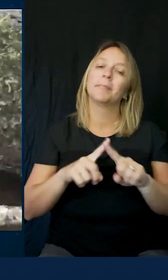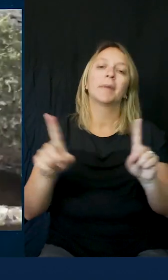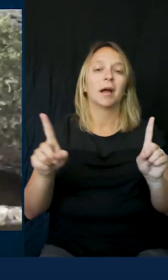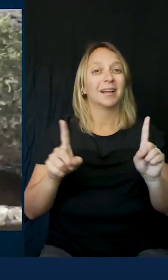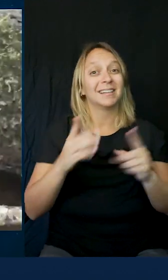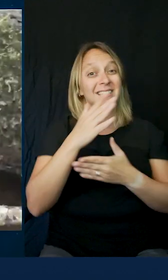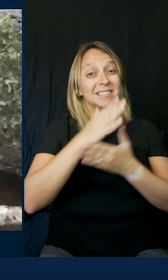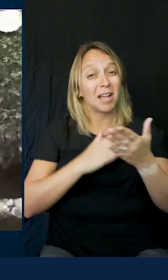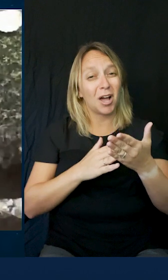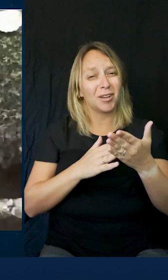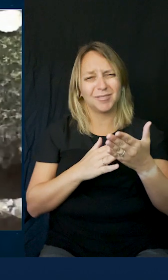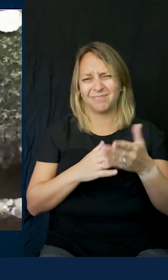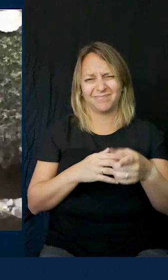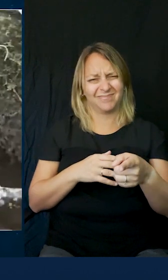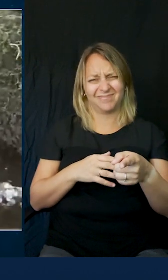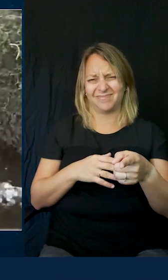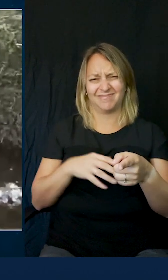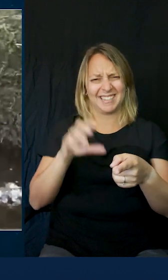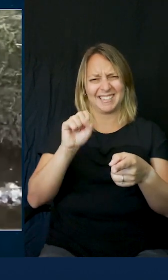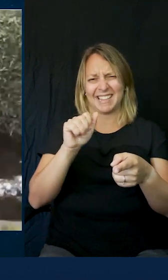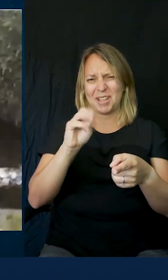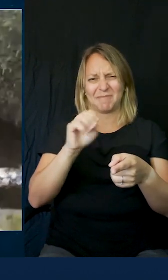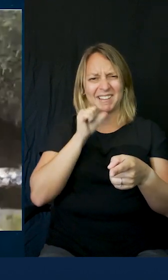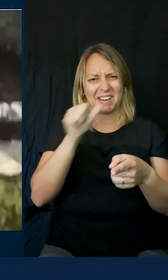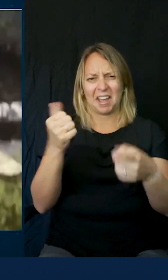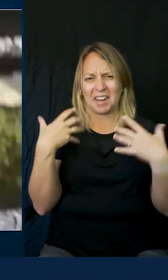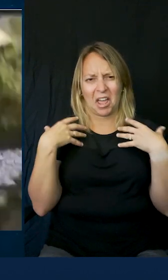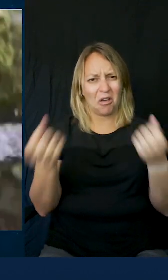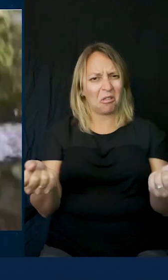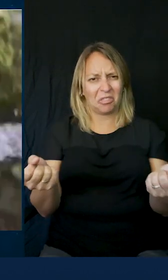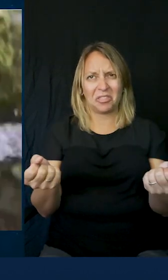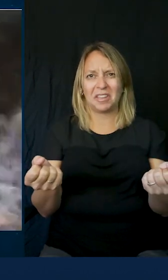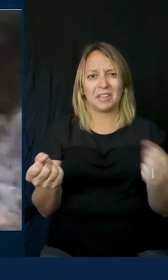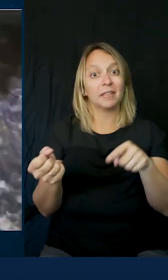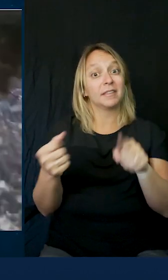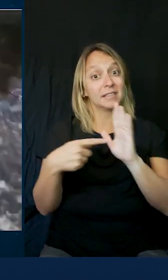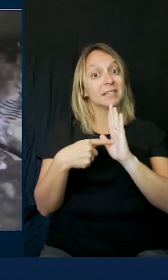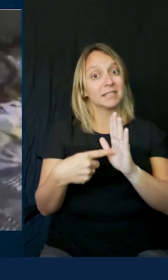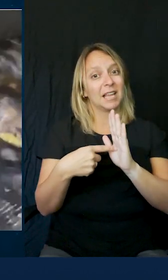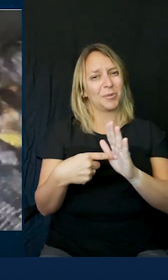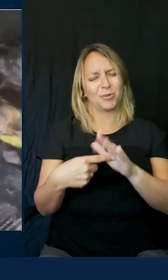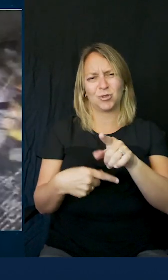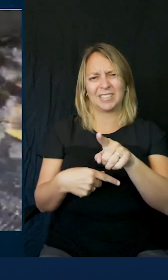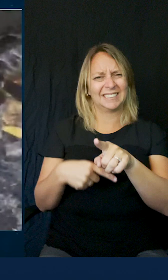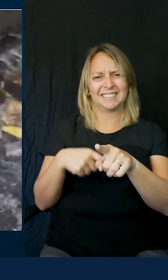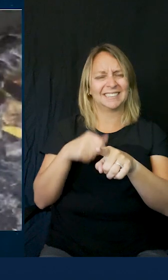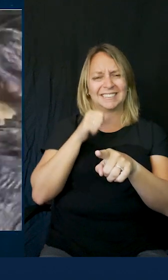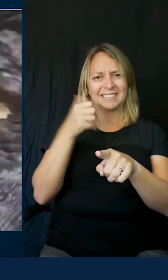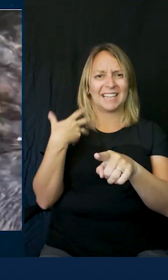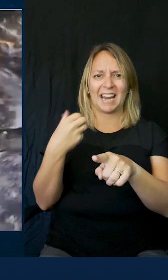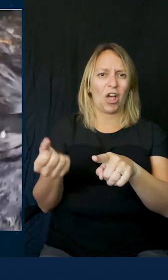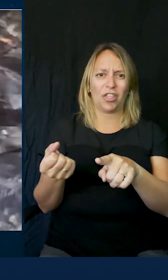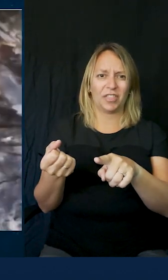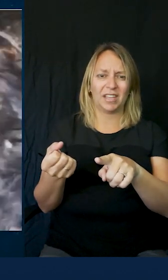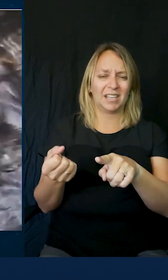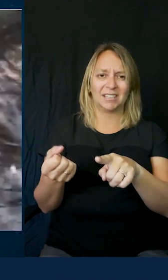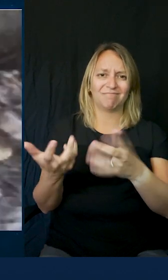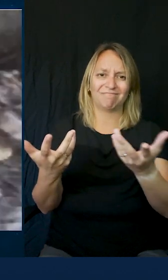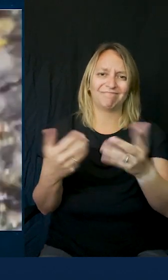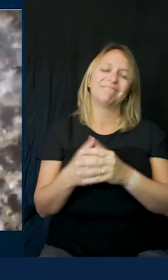of the salmon were not looking healthy. So this is an example of a video of a not healthy looking coho. And in